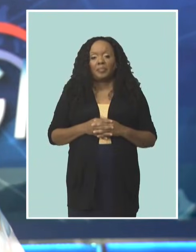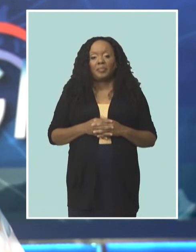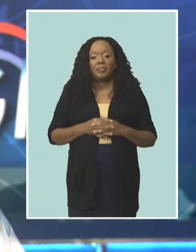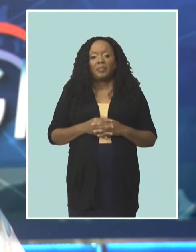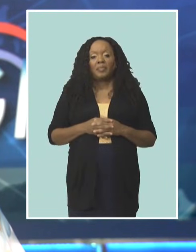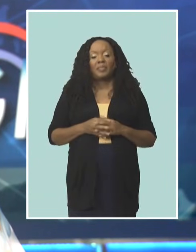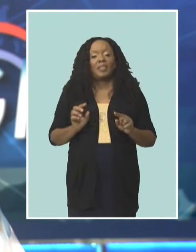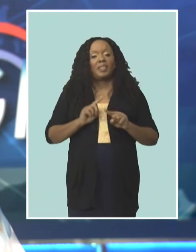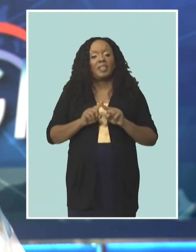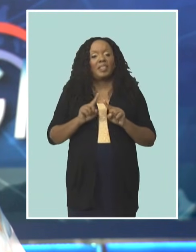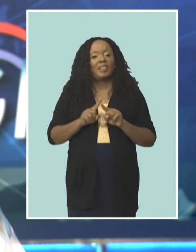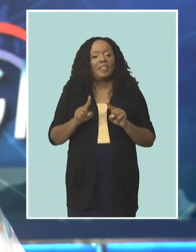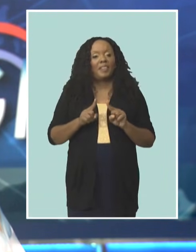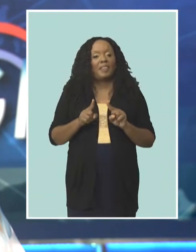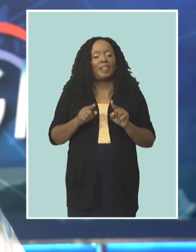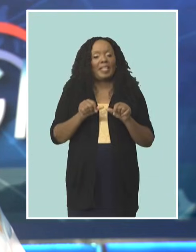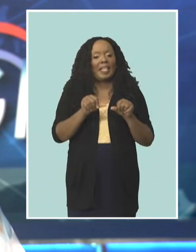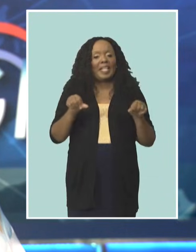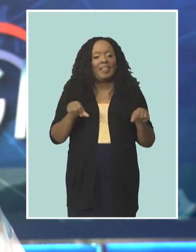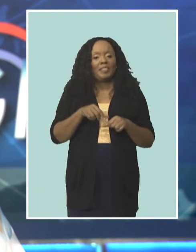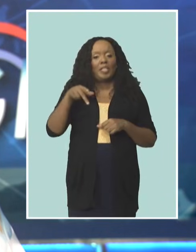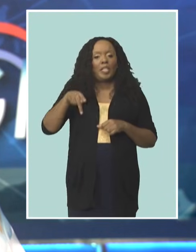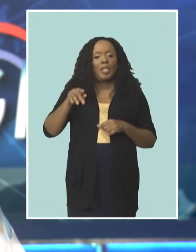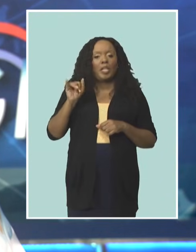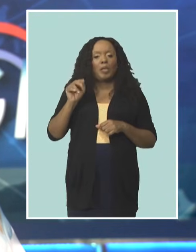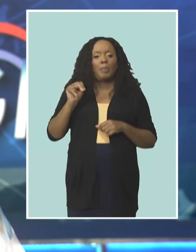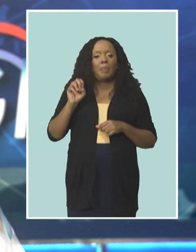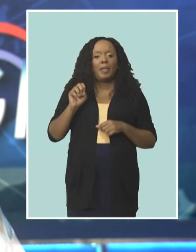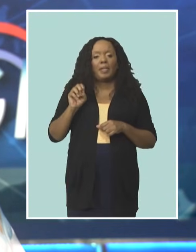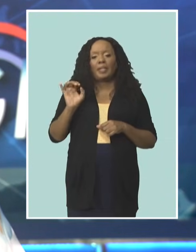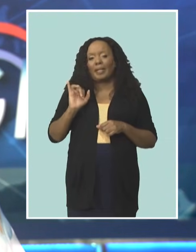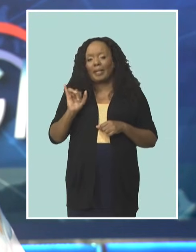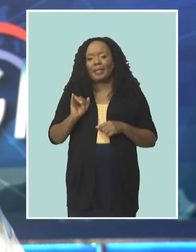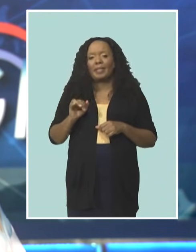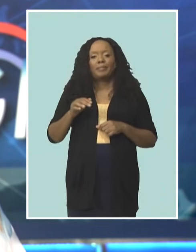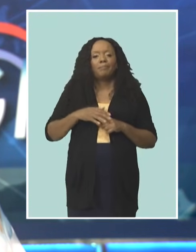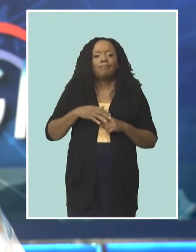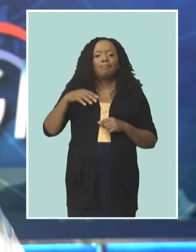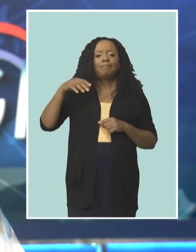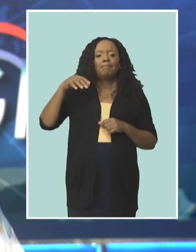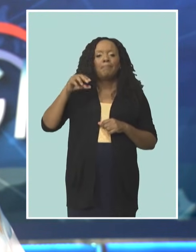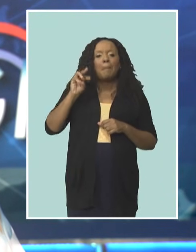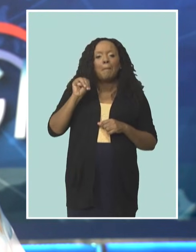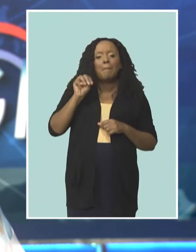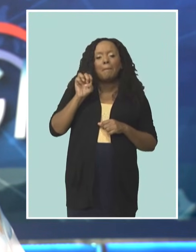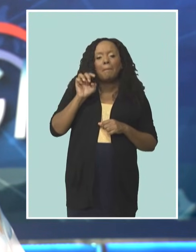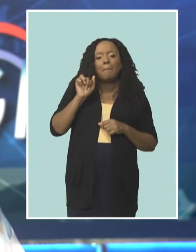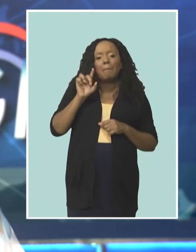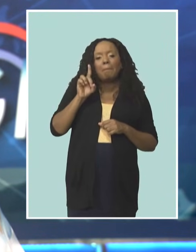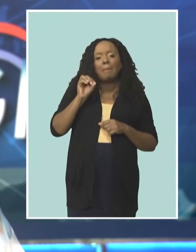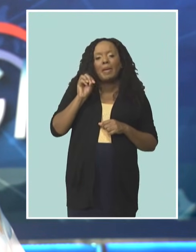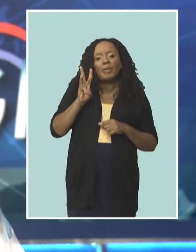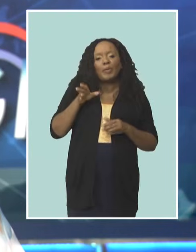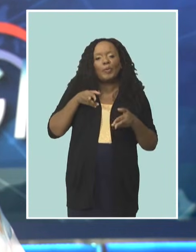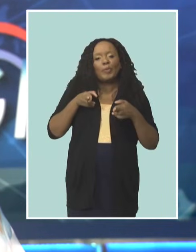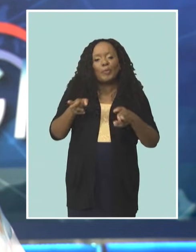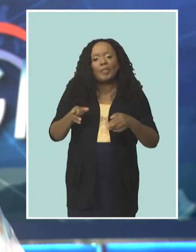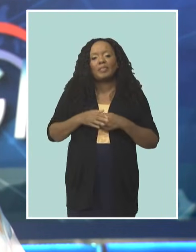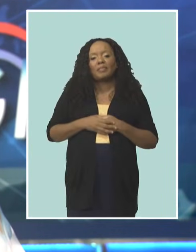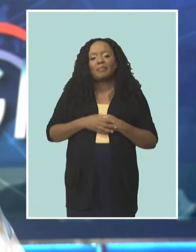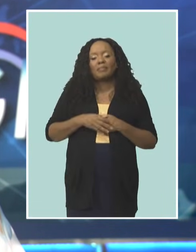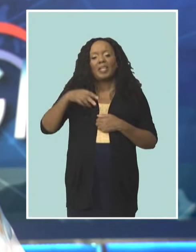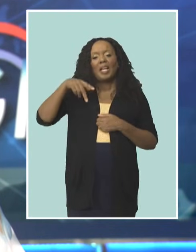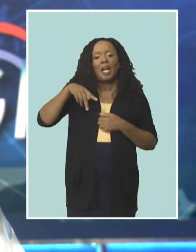From Princess Royal Avenue to Meadow Road to Map Hill to Parkinson Field, Delal Bradshaw has touched the heart and soul of the St.